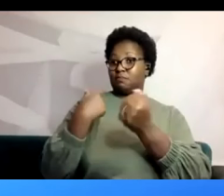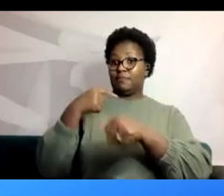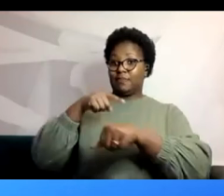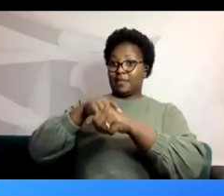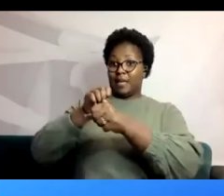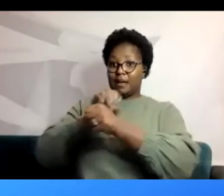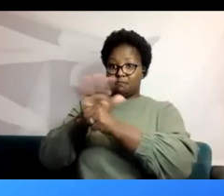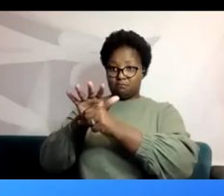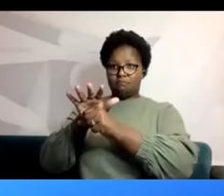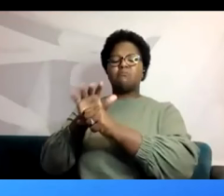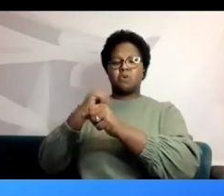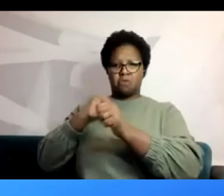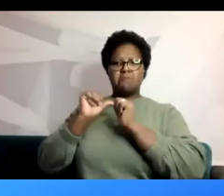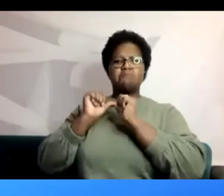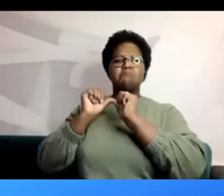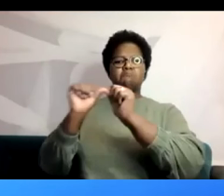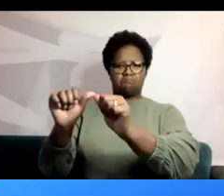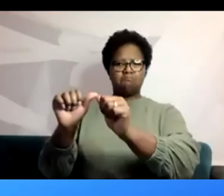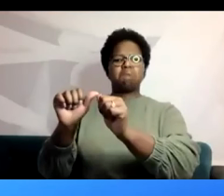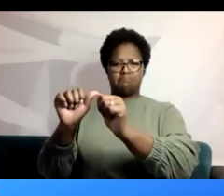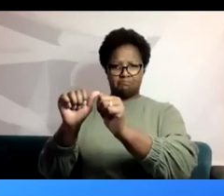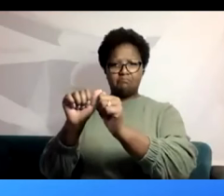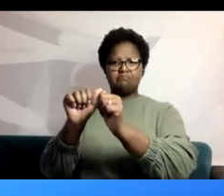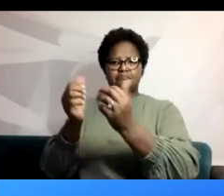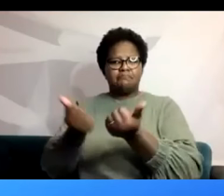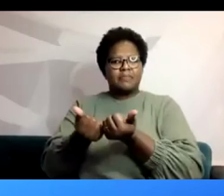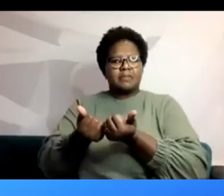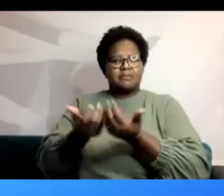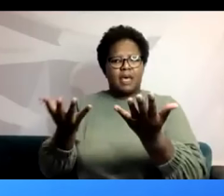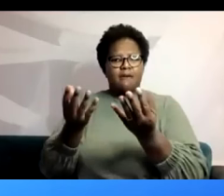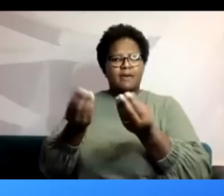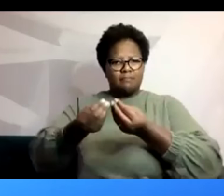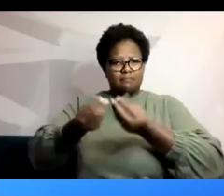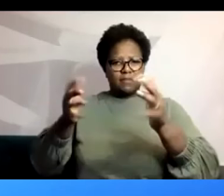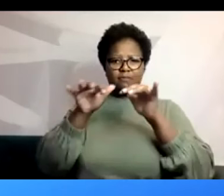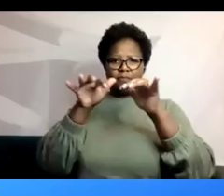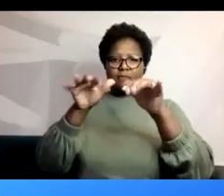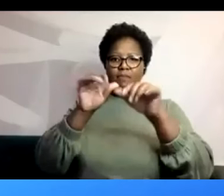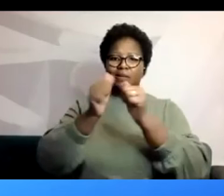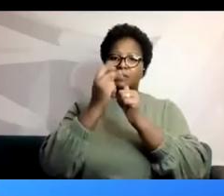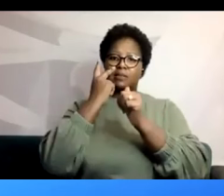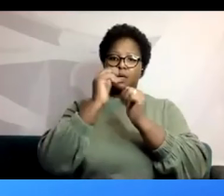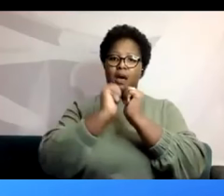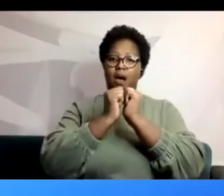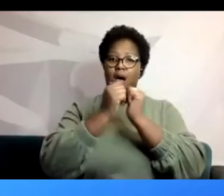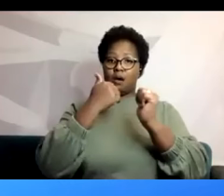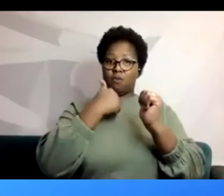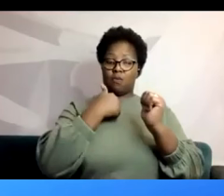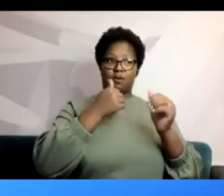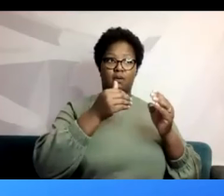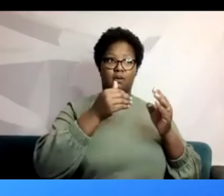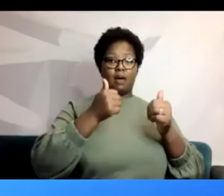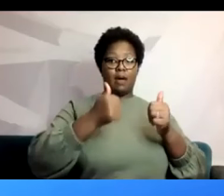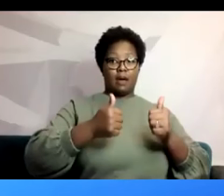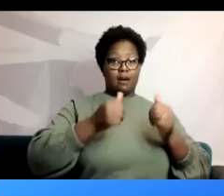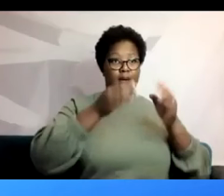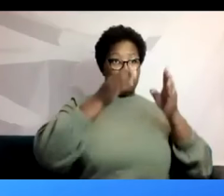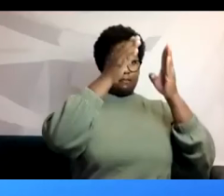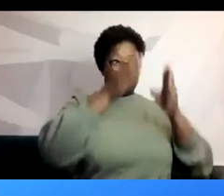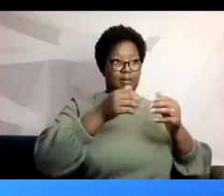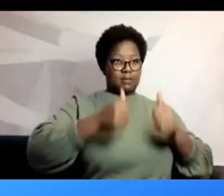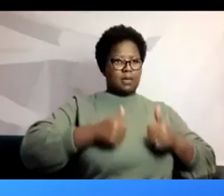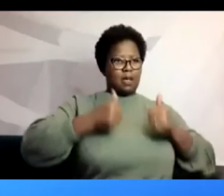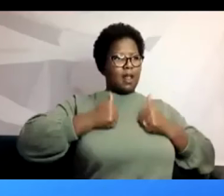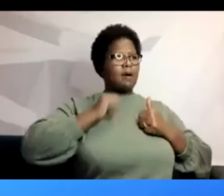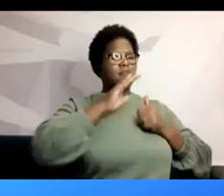and technology assessments, we planned and prepared to incorporate technology into a person's life, which aided them achieving their goals and